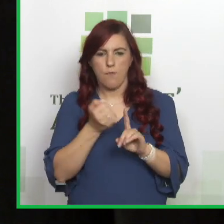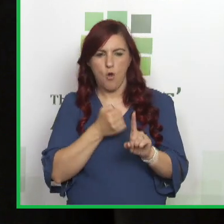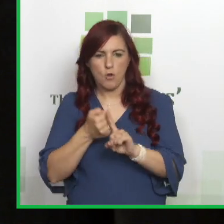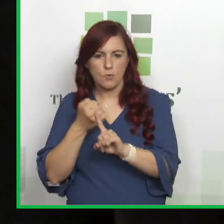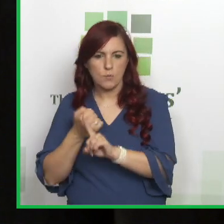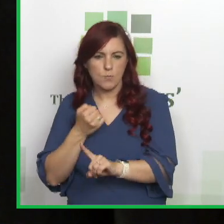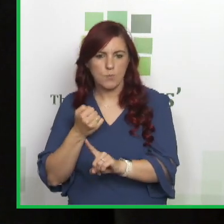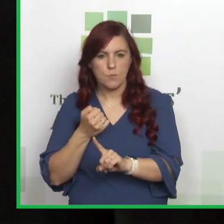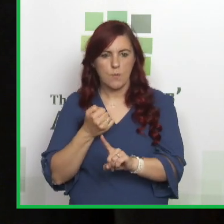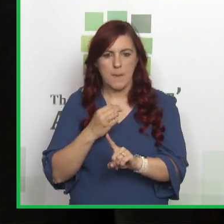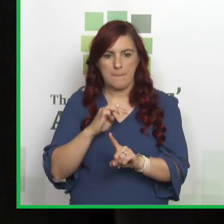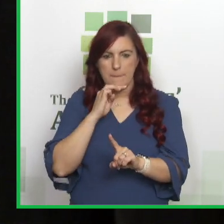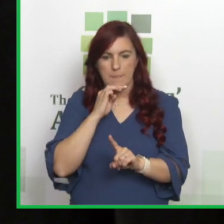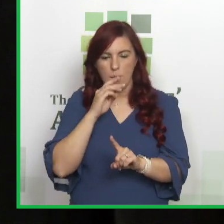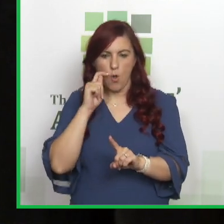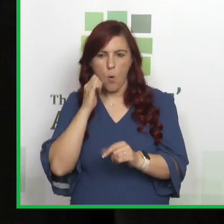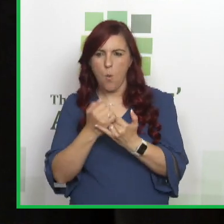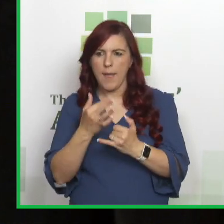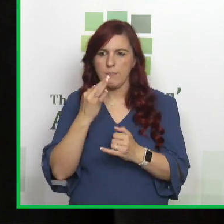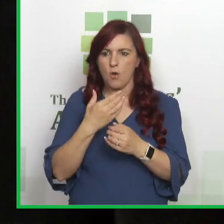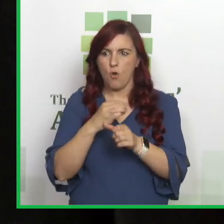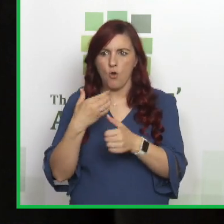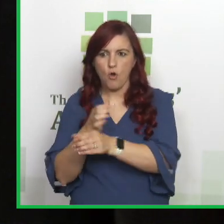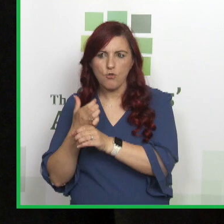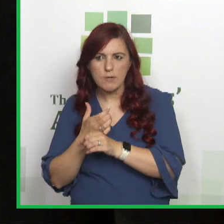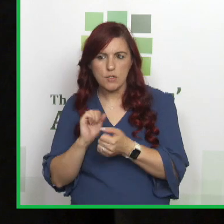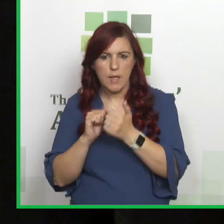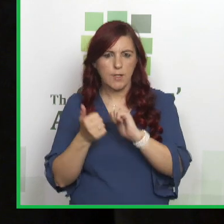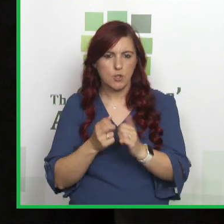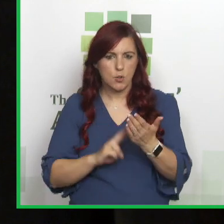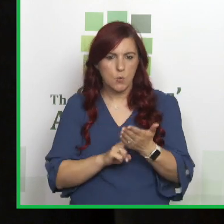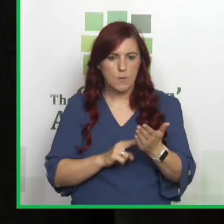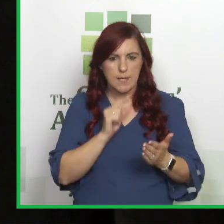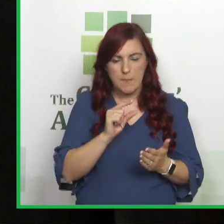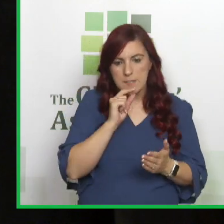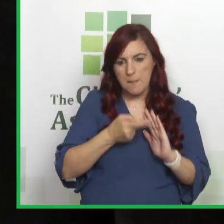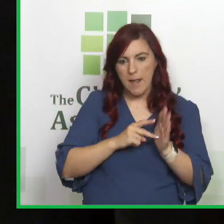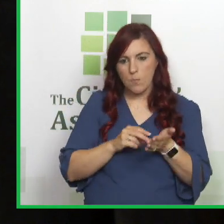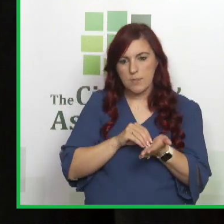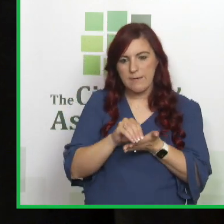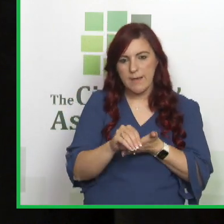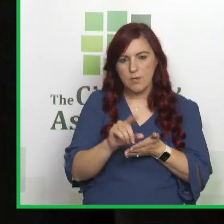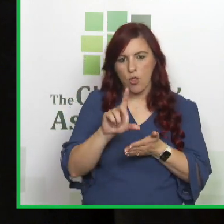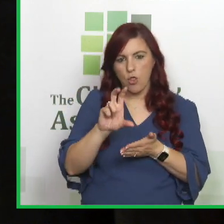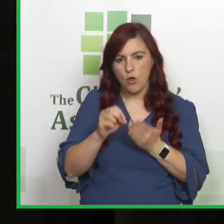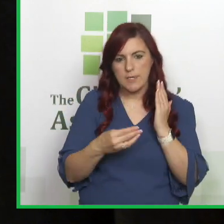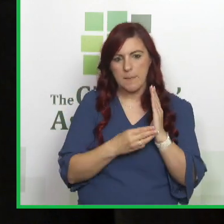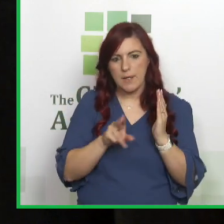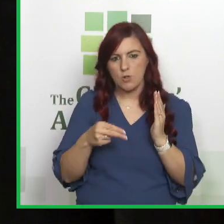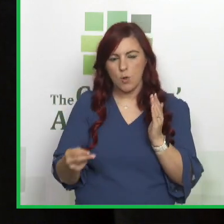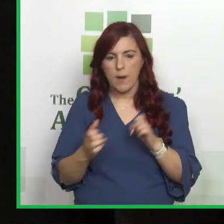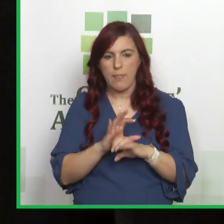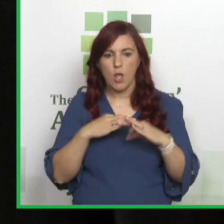and the potential for increased numbers of countries to follow this route. They planned to invest €30 million into the